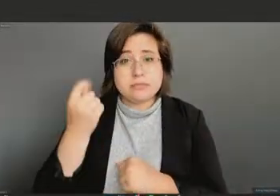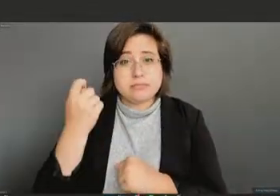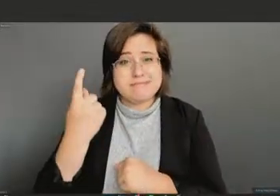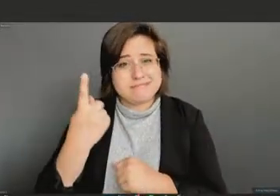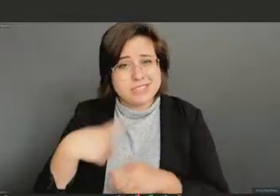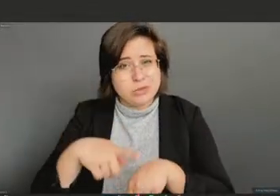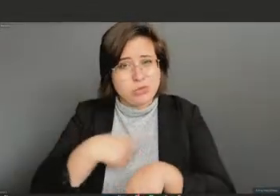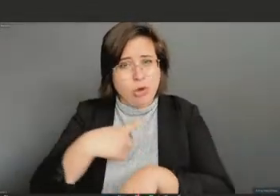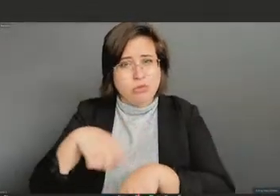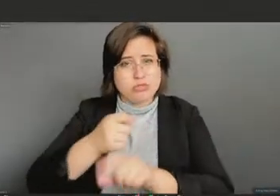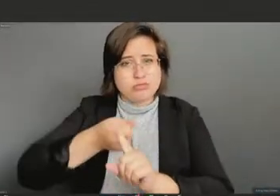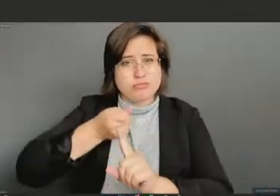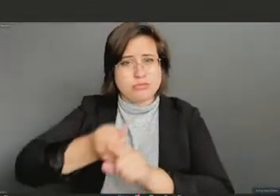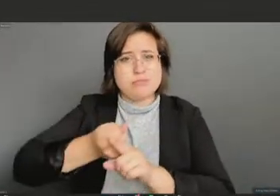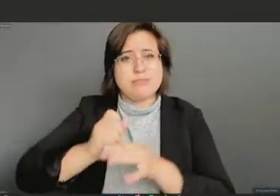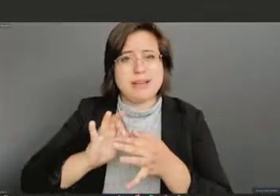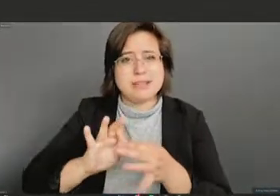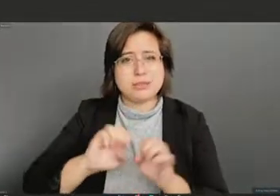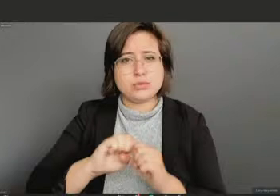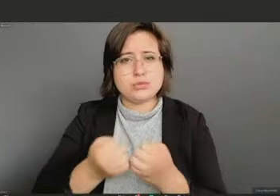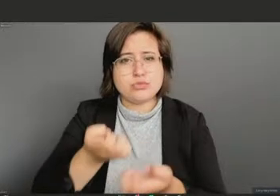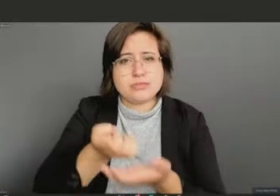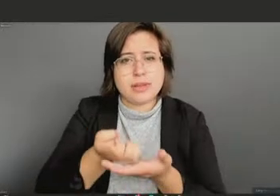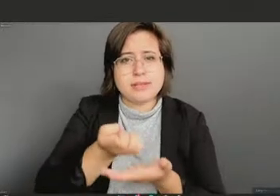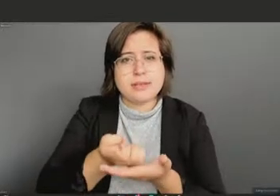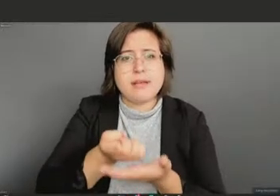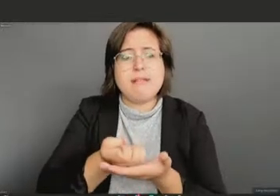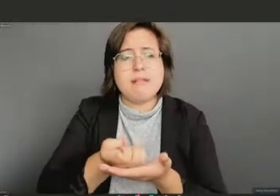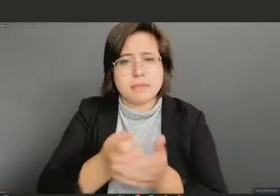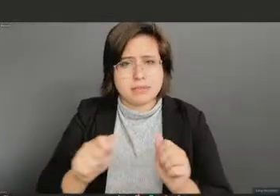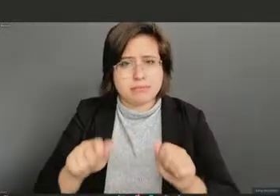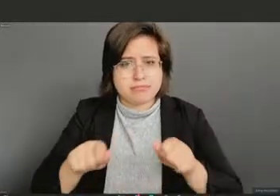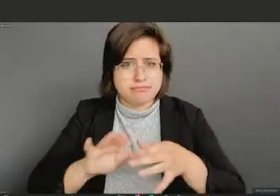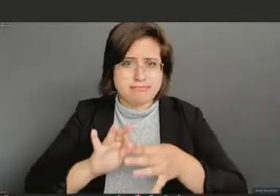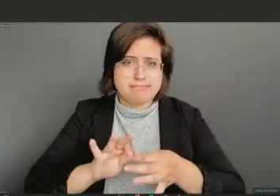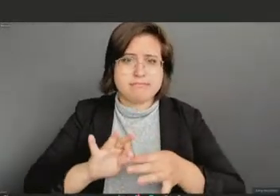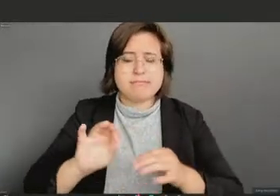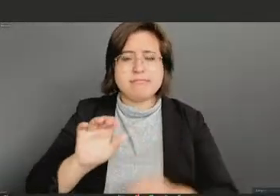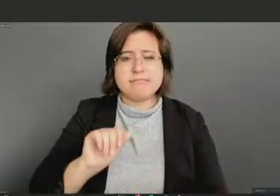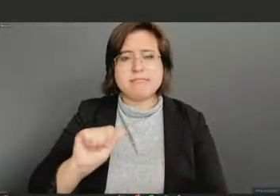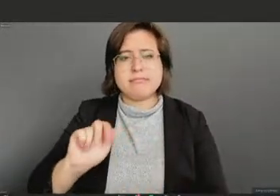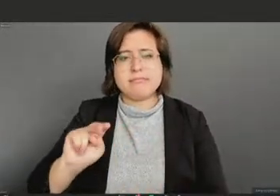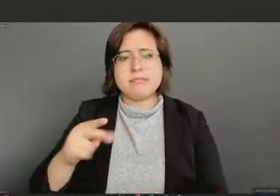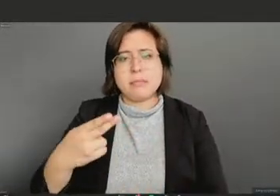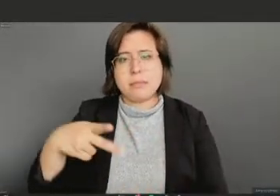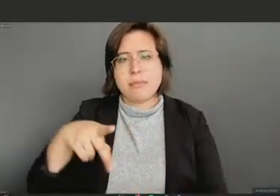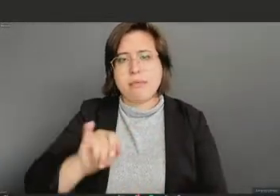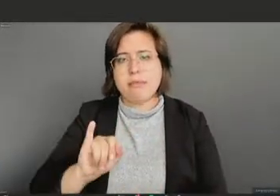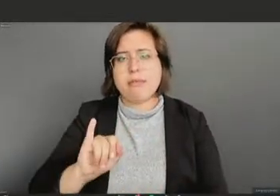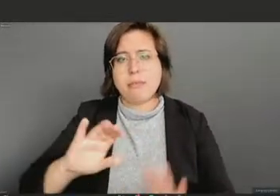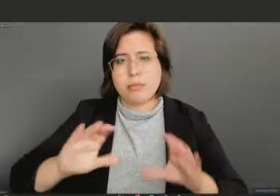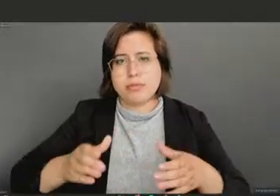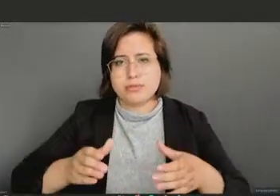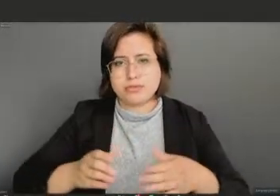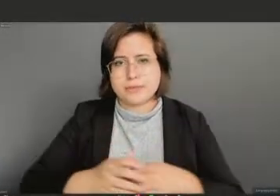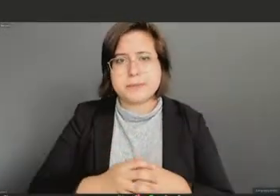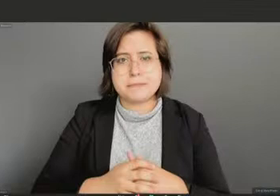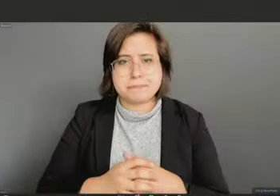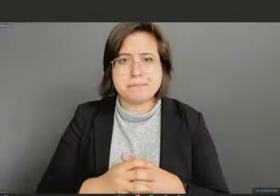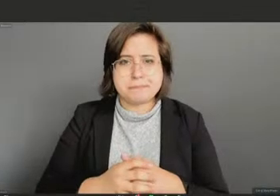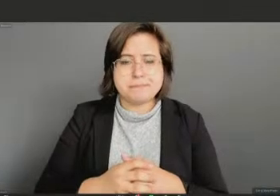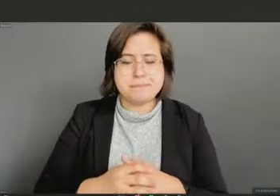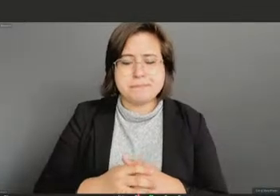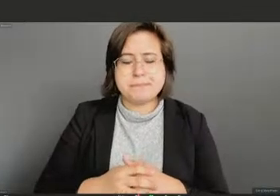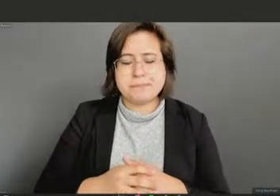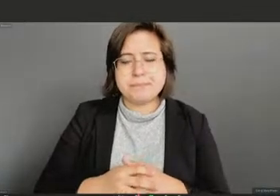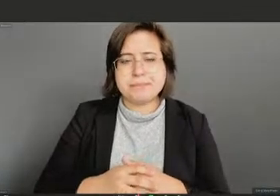impacts in terms of the social and economic viability of Asian Americans, Native Hawaiian, Pacific Islander populations, and